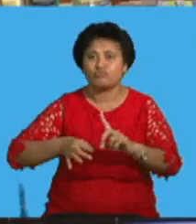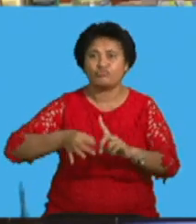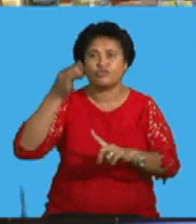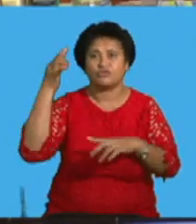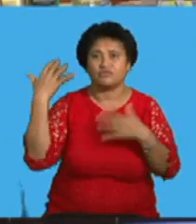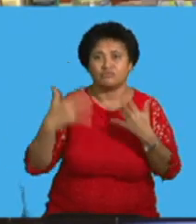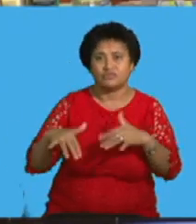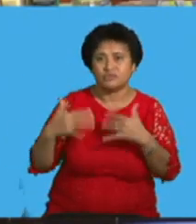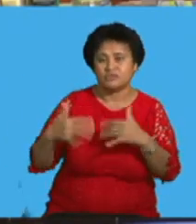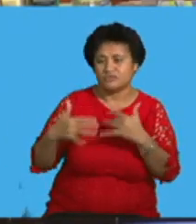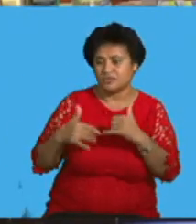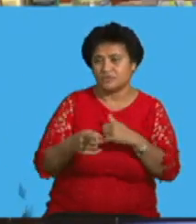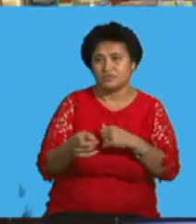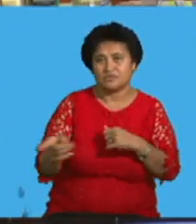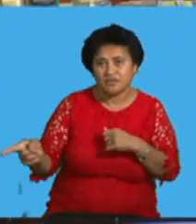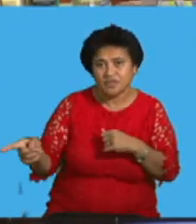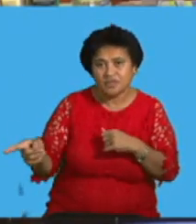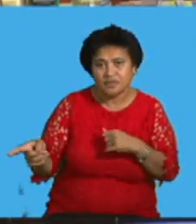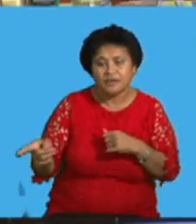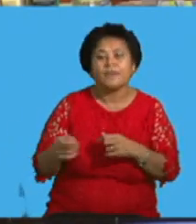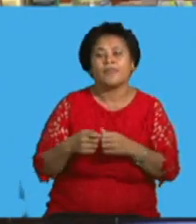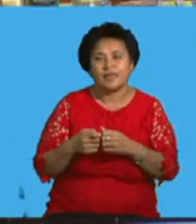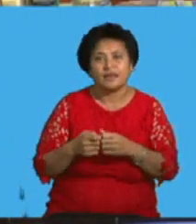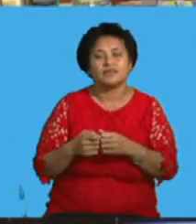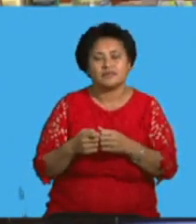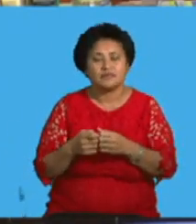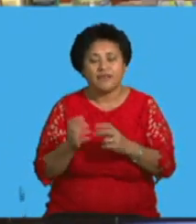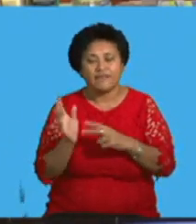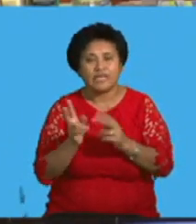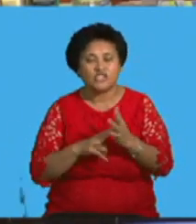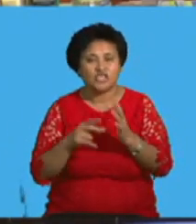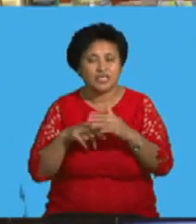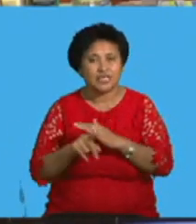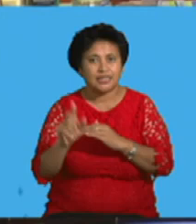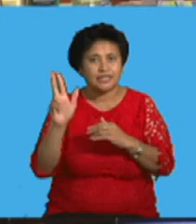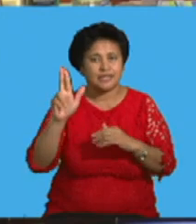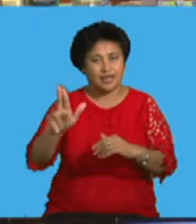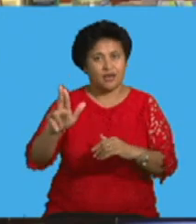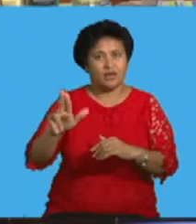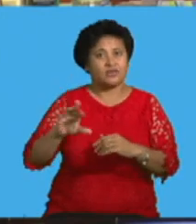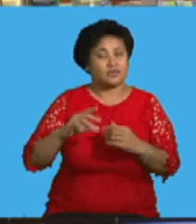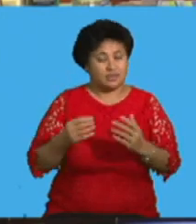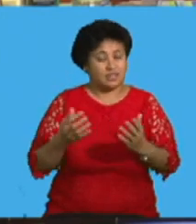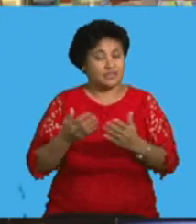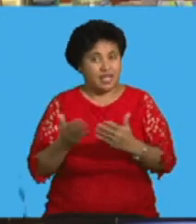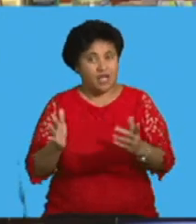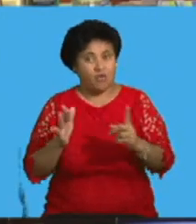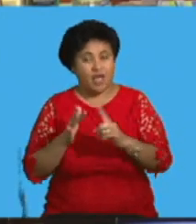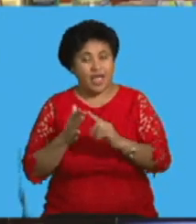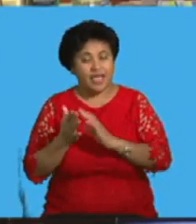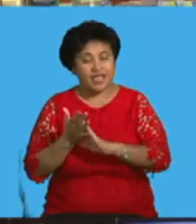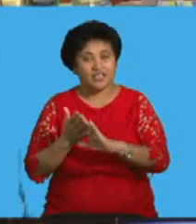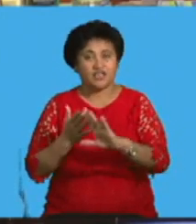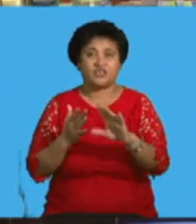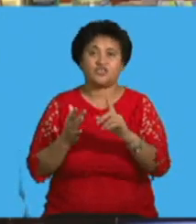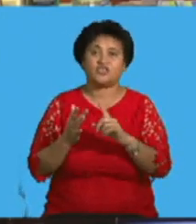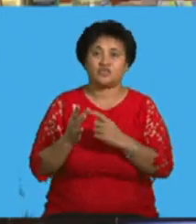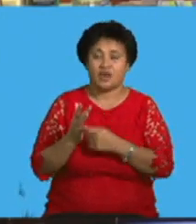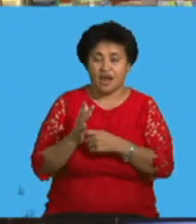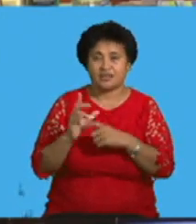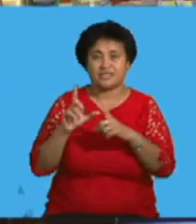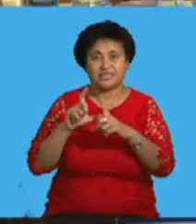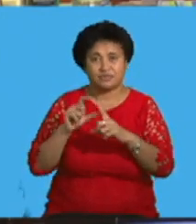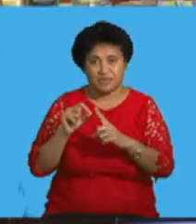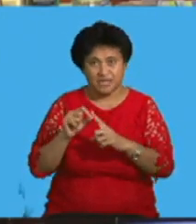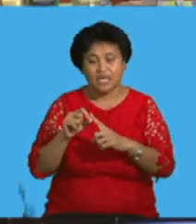New stream of income and employment has been created. This is how the IHRDP continues to support